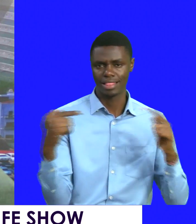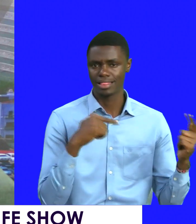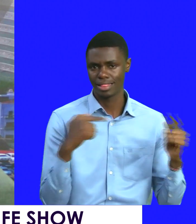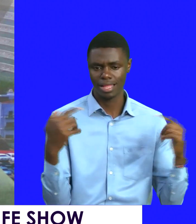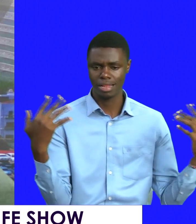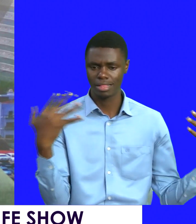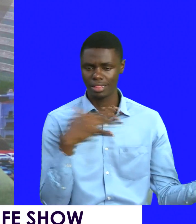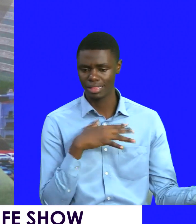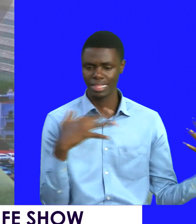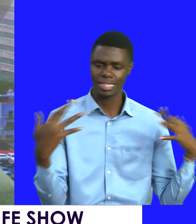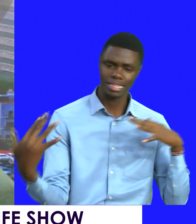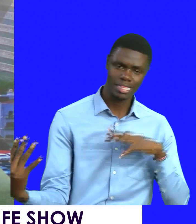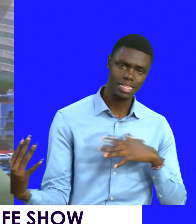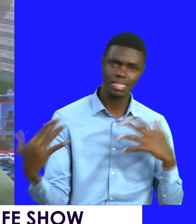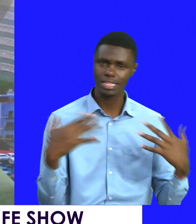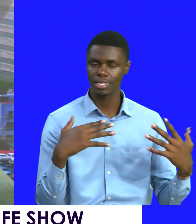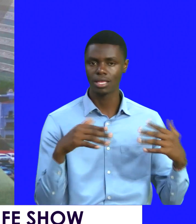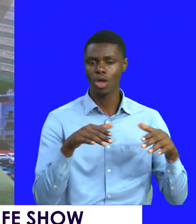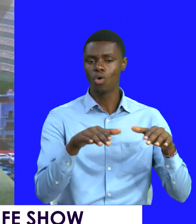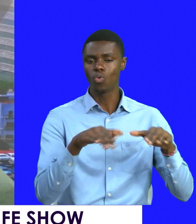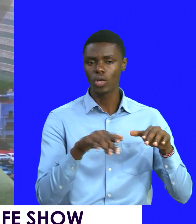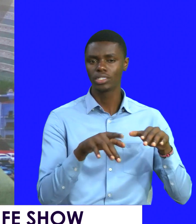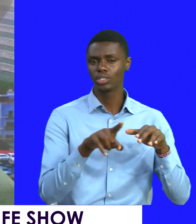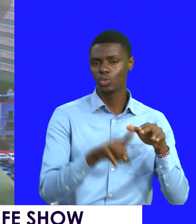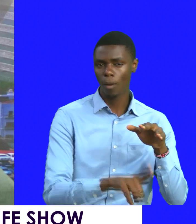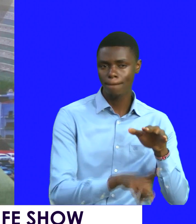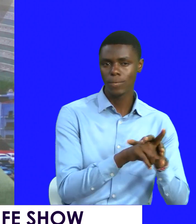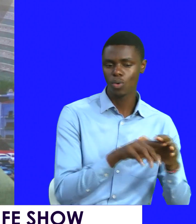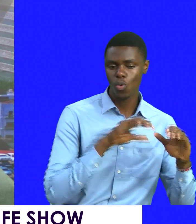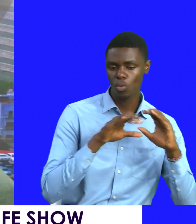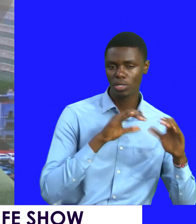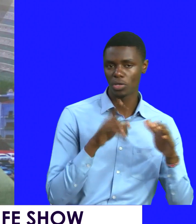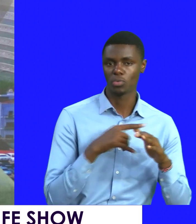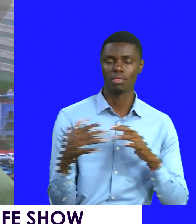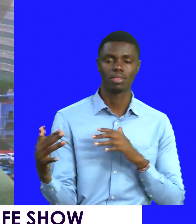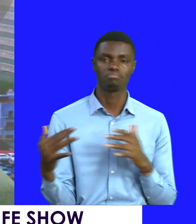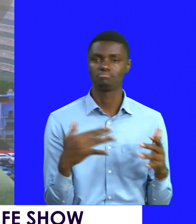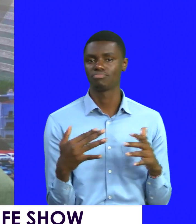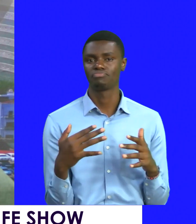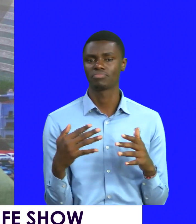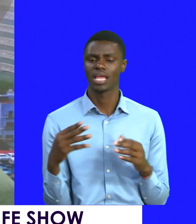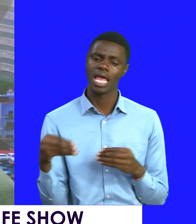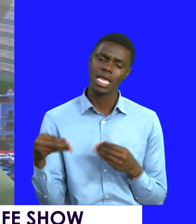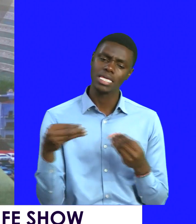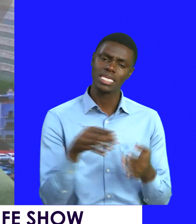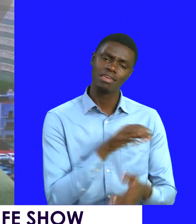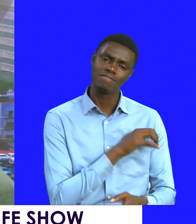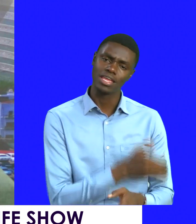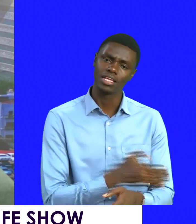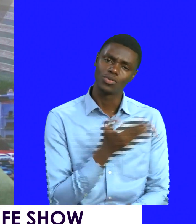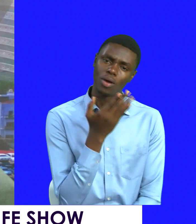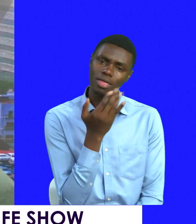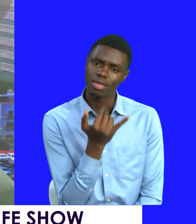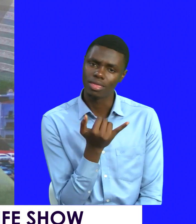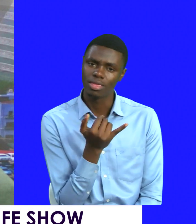is waiting for your communication to use it against you. Why give energy